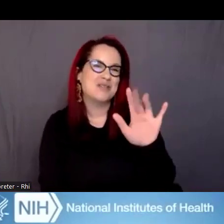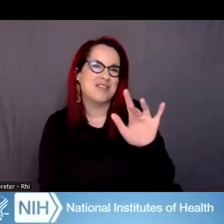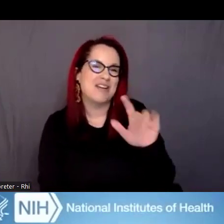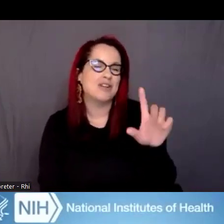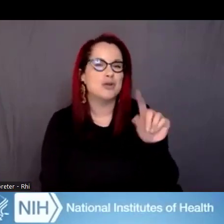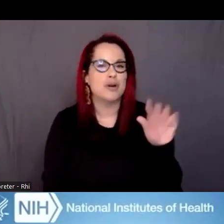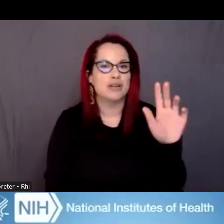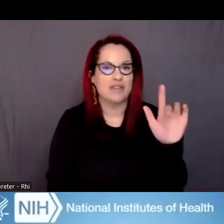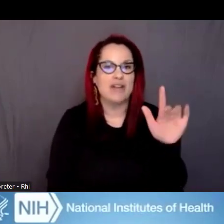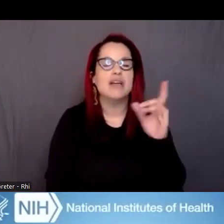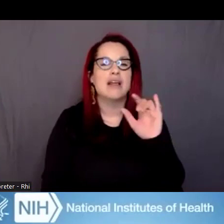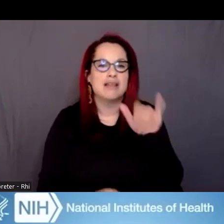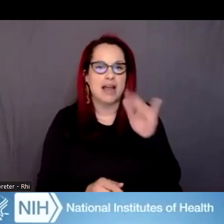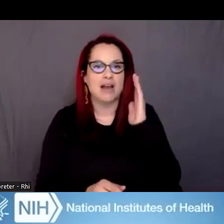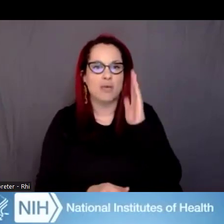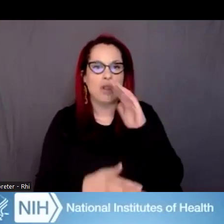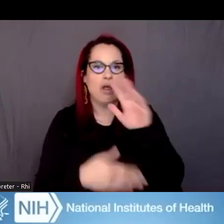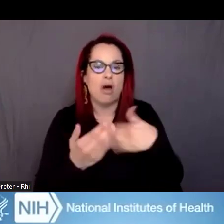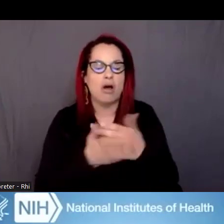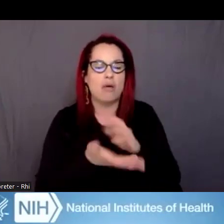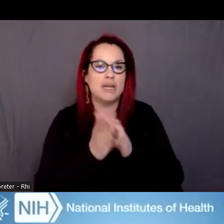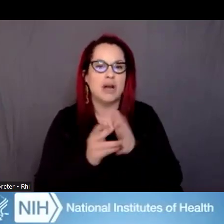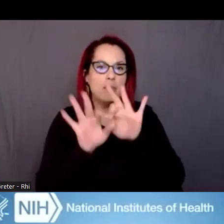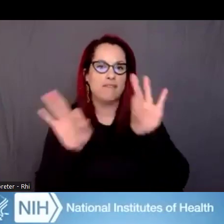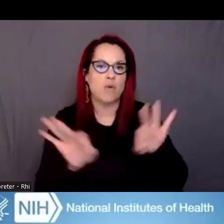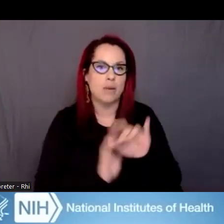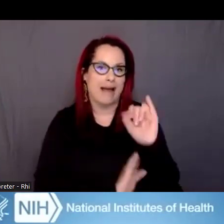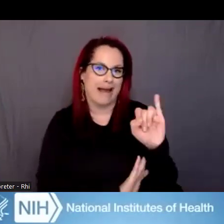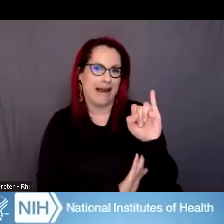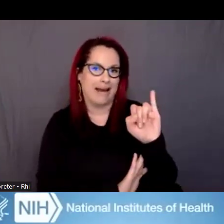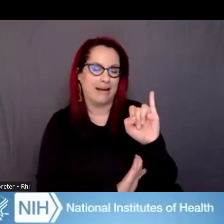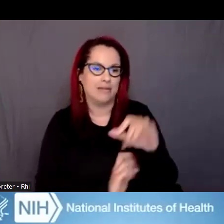2025 will all be Forms I. Yep.